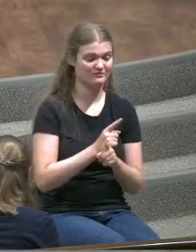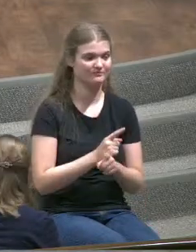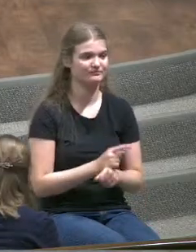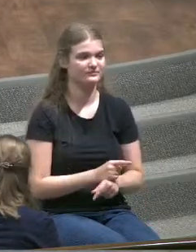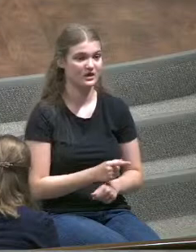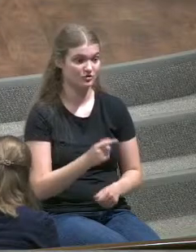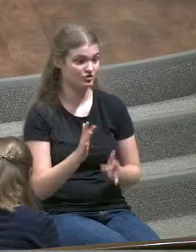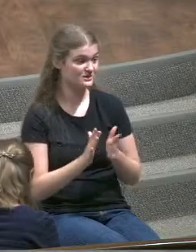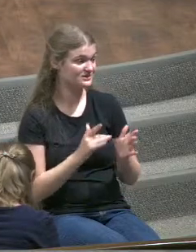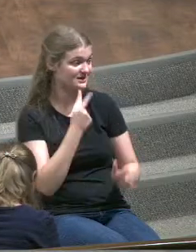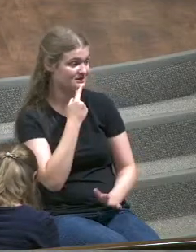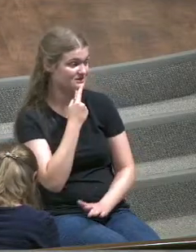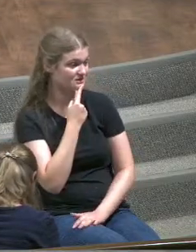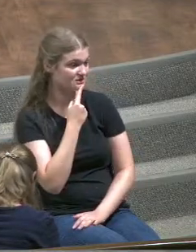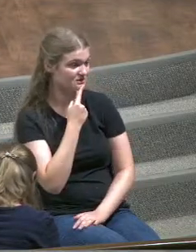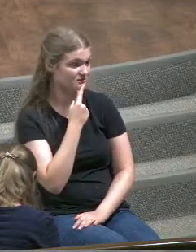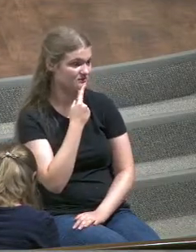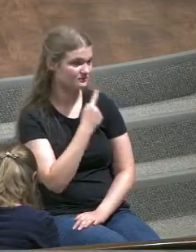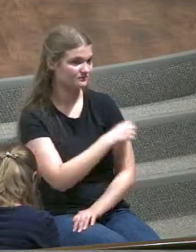And so he says, all right,